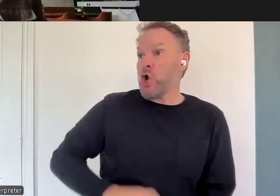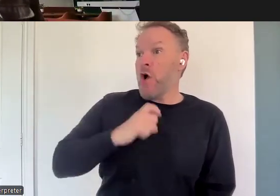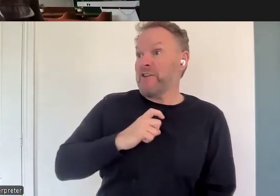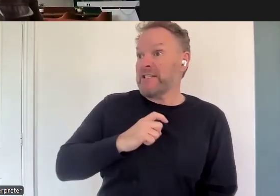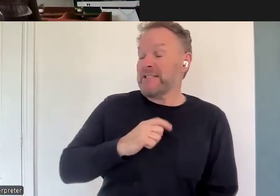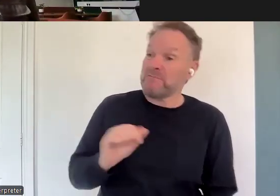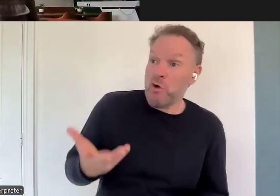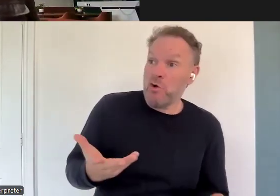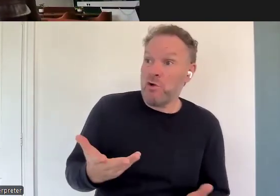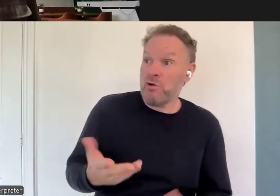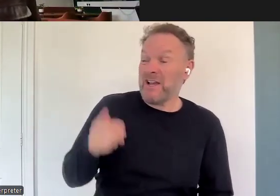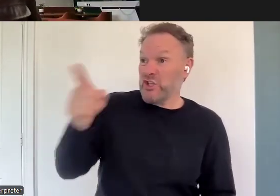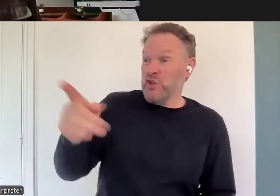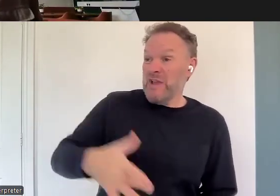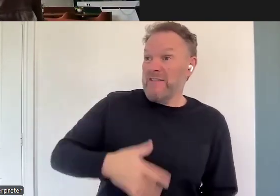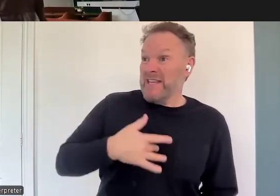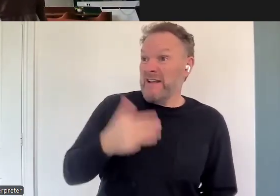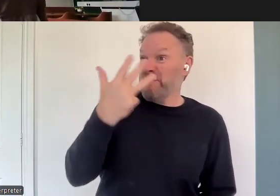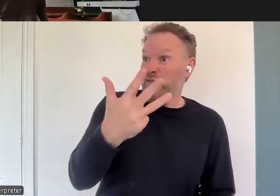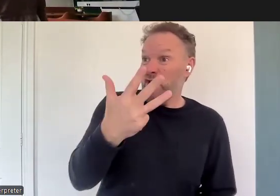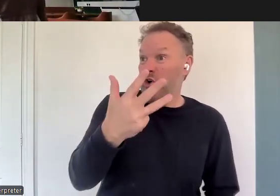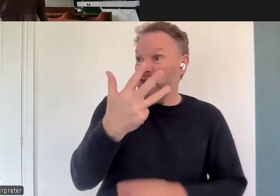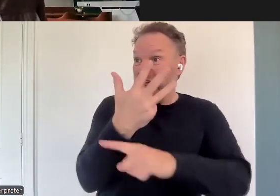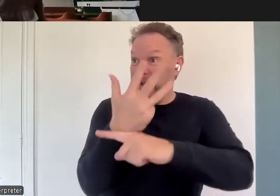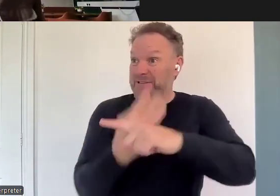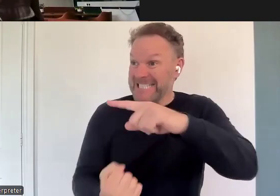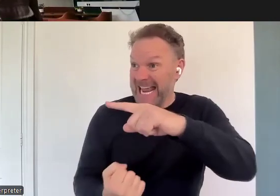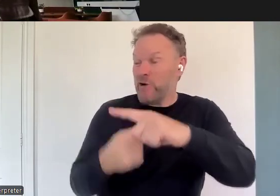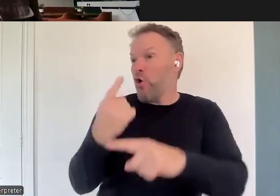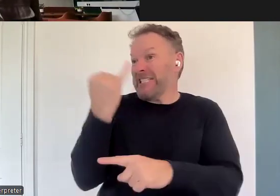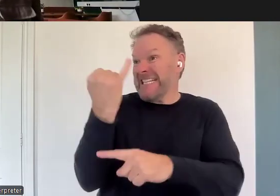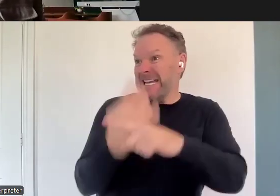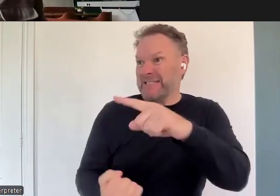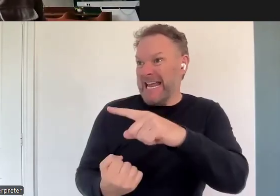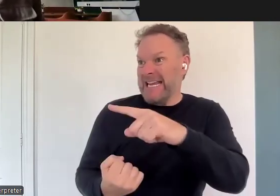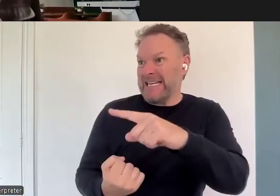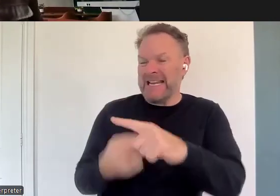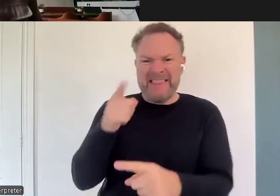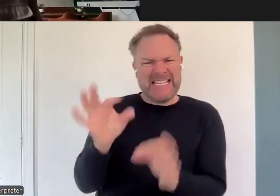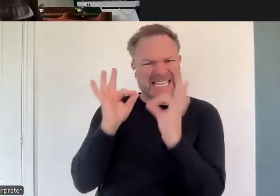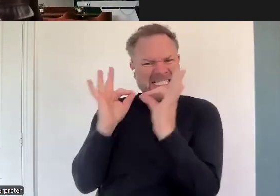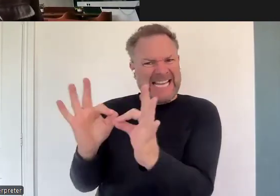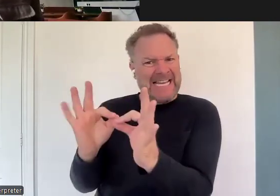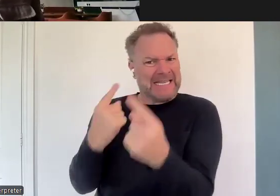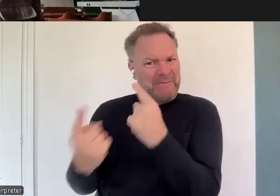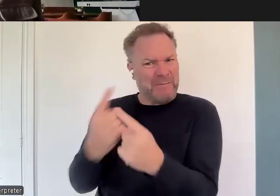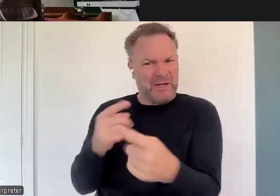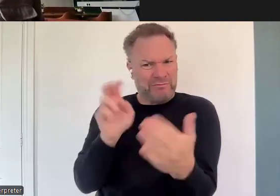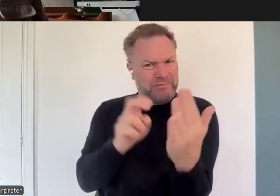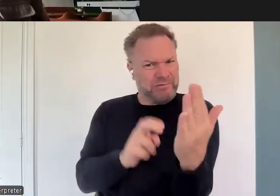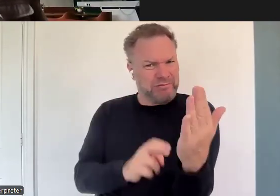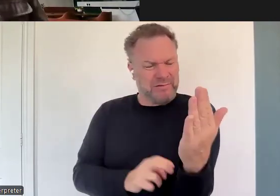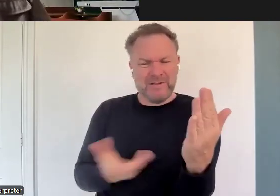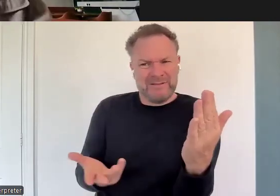their agency at a score of 4 out of 10 or 6 out of 10, that creates very precise data, data that